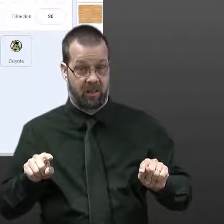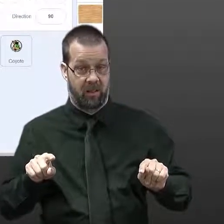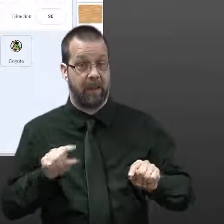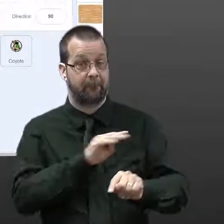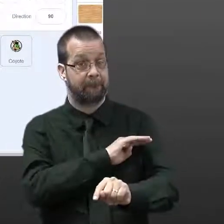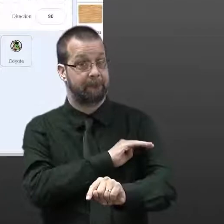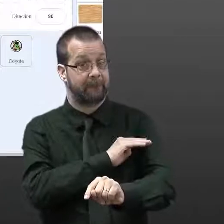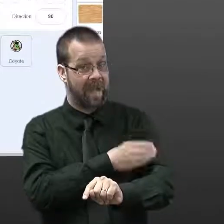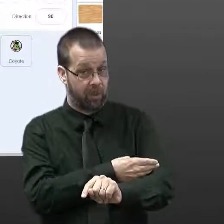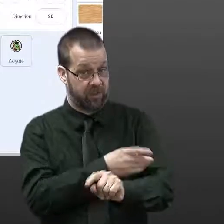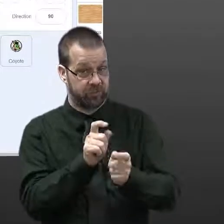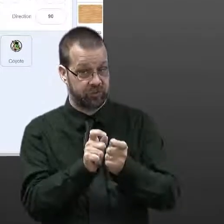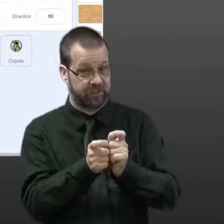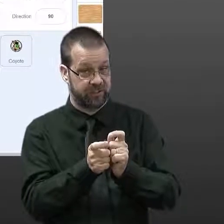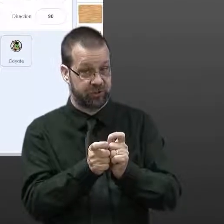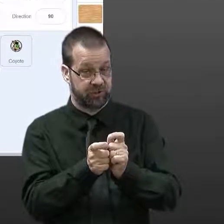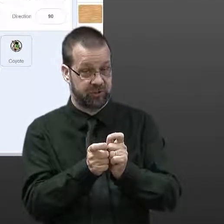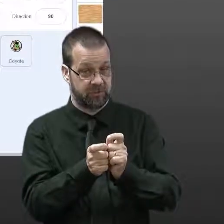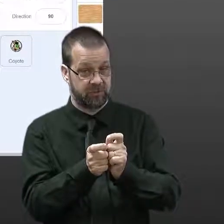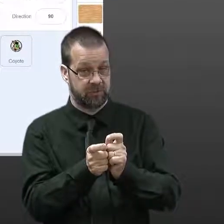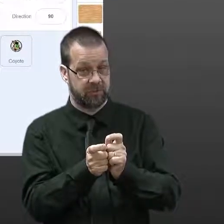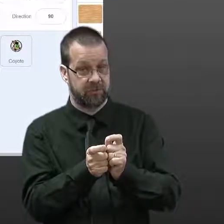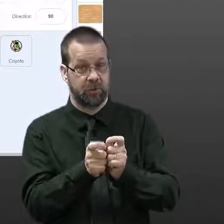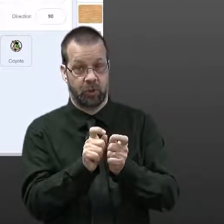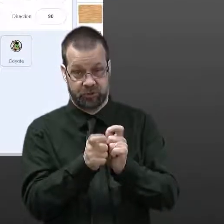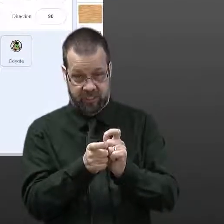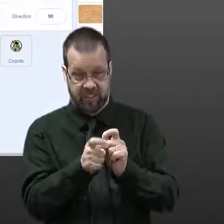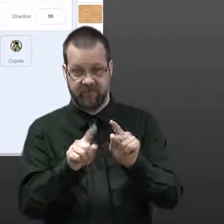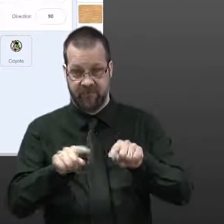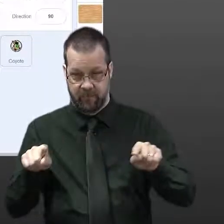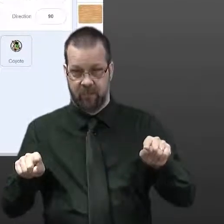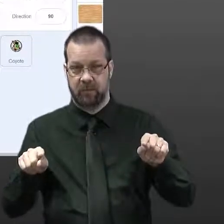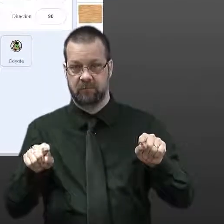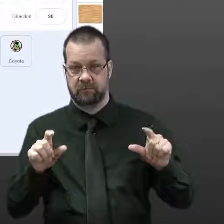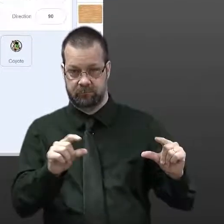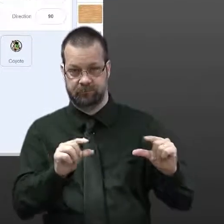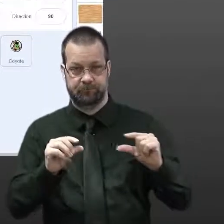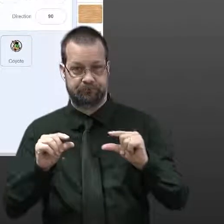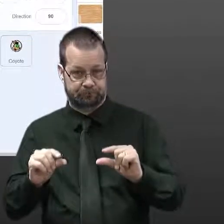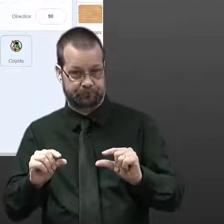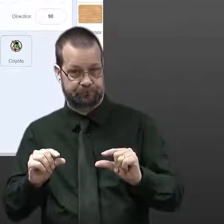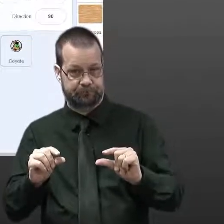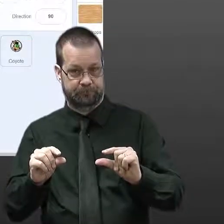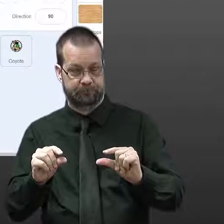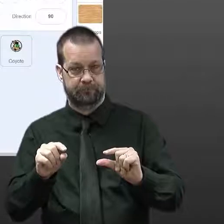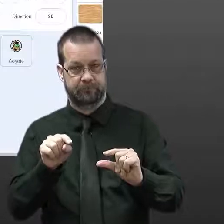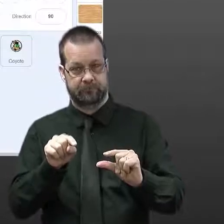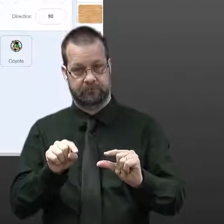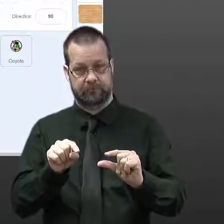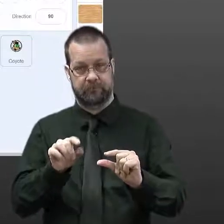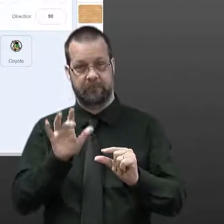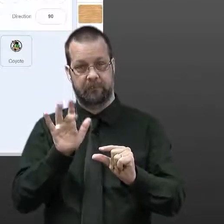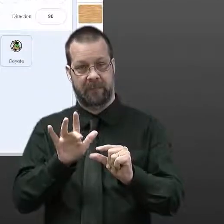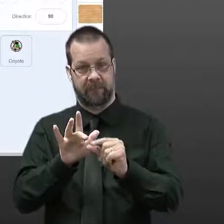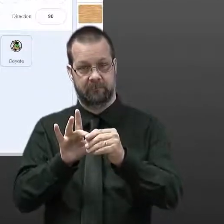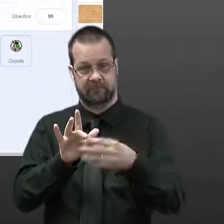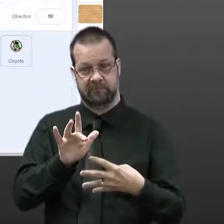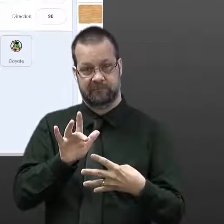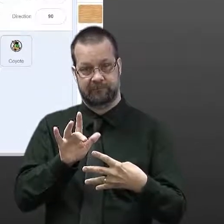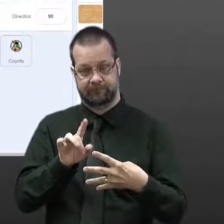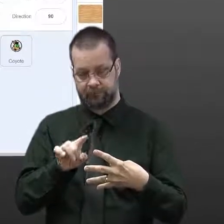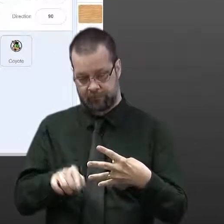going to change power. So you'll get the change variable block from